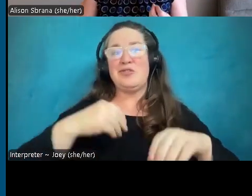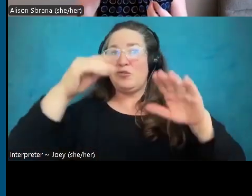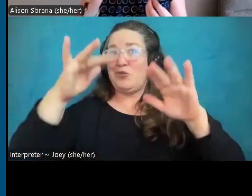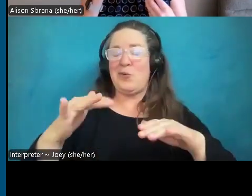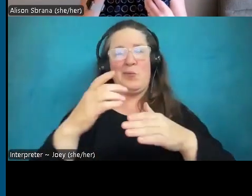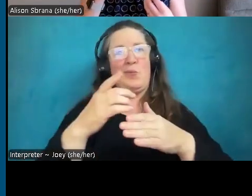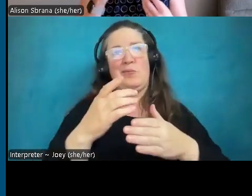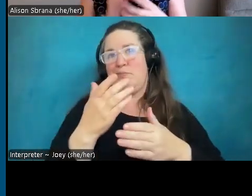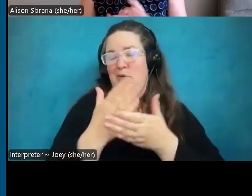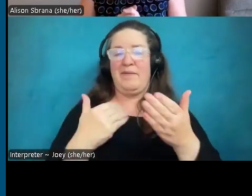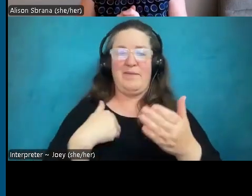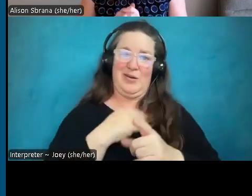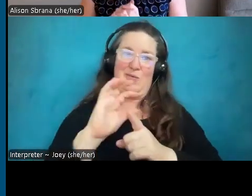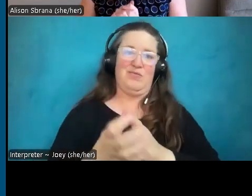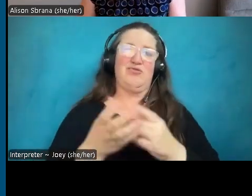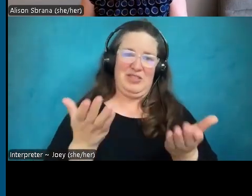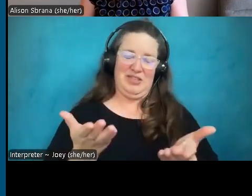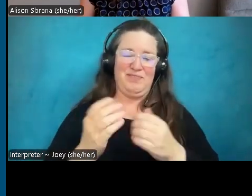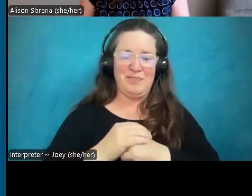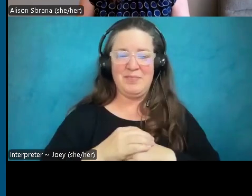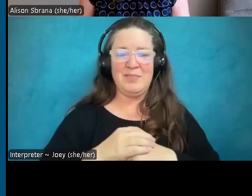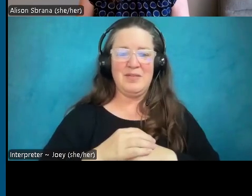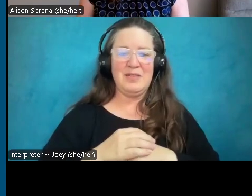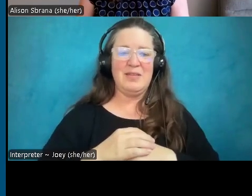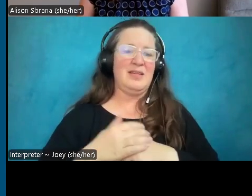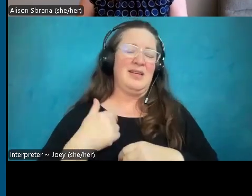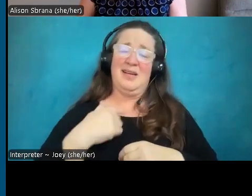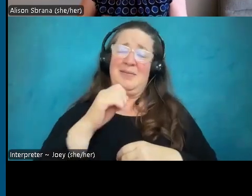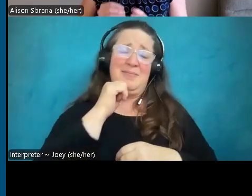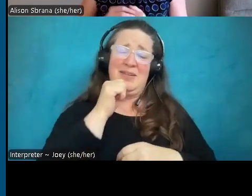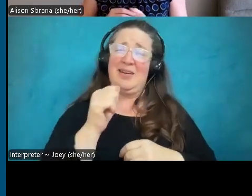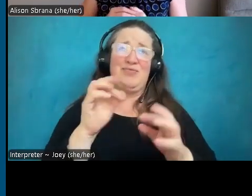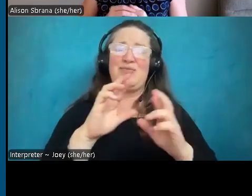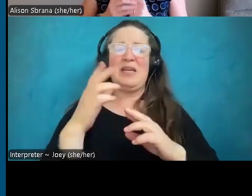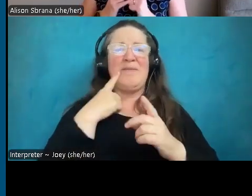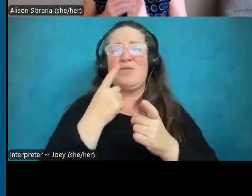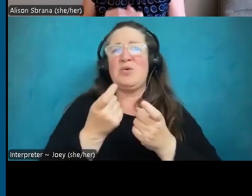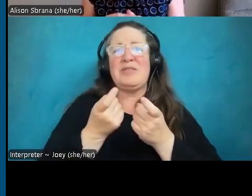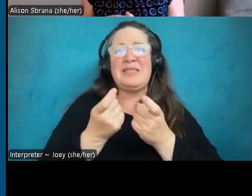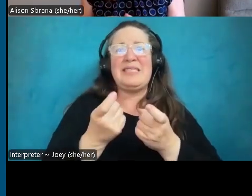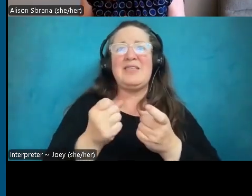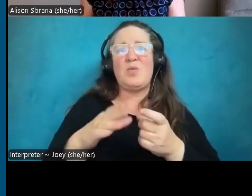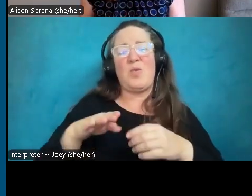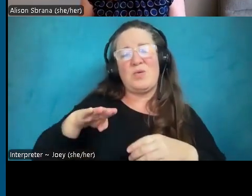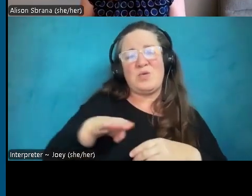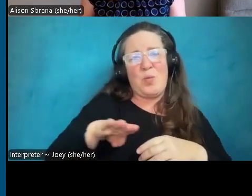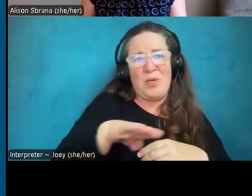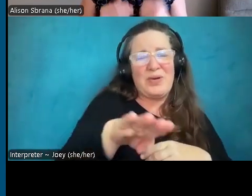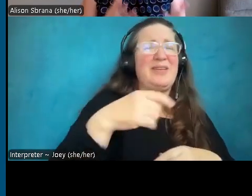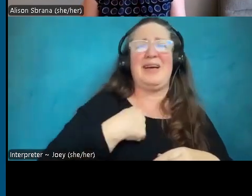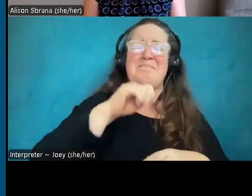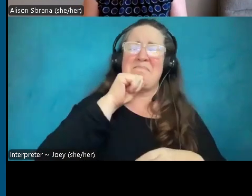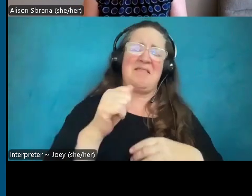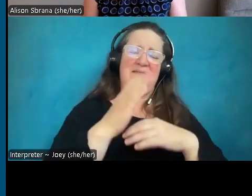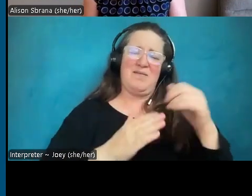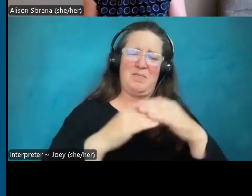here. And I am not ready to do adaptive skiing or snowboarding. I just don't feel comfortable with that yet.